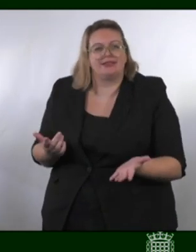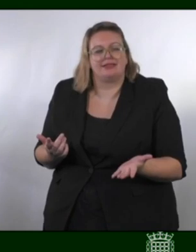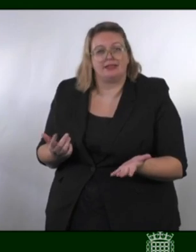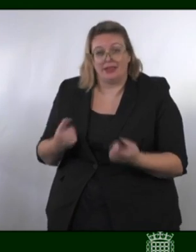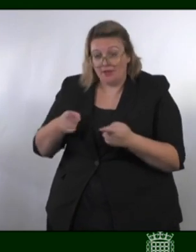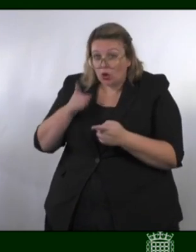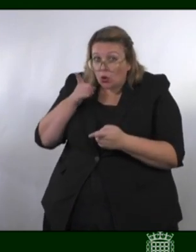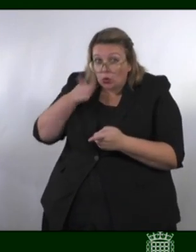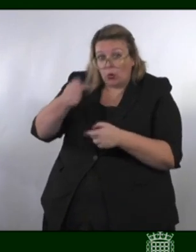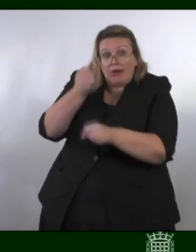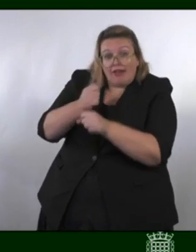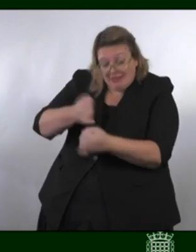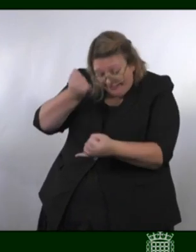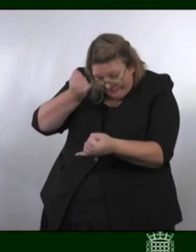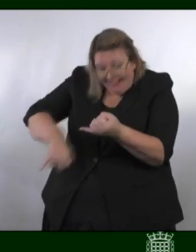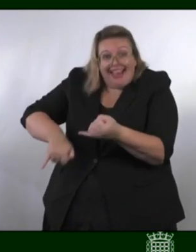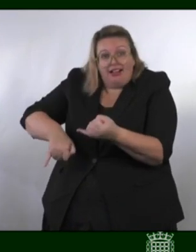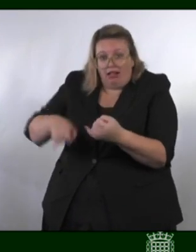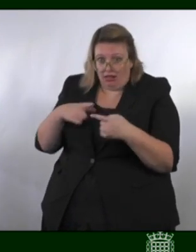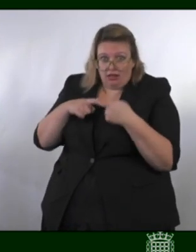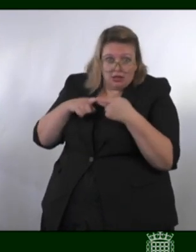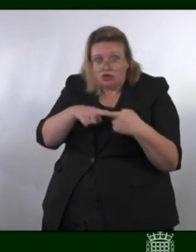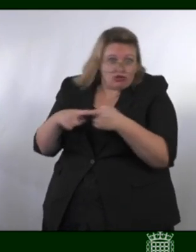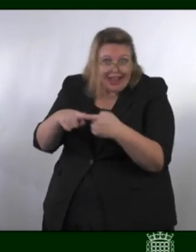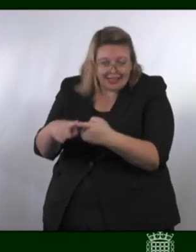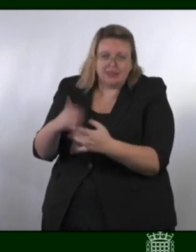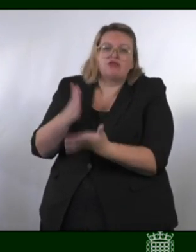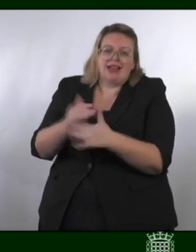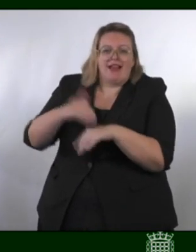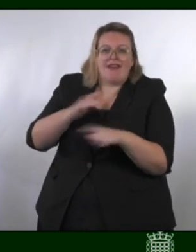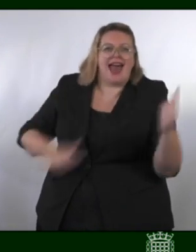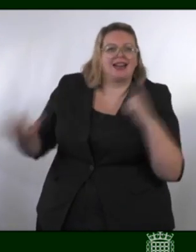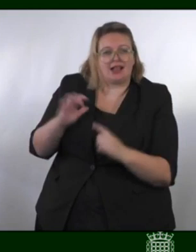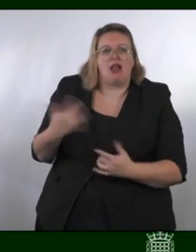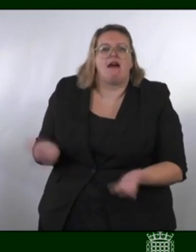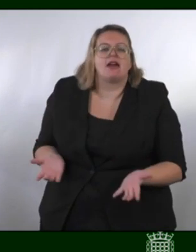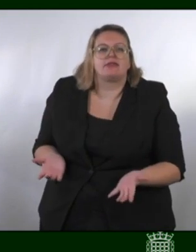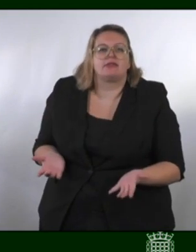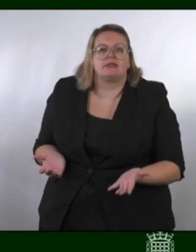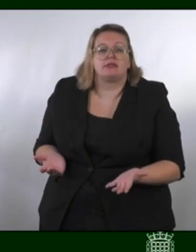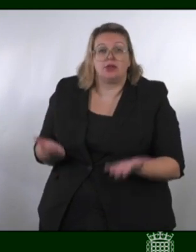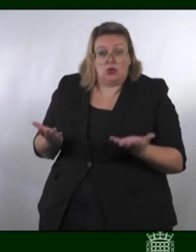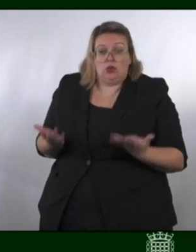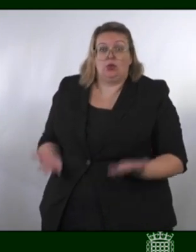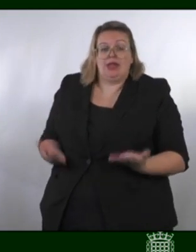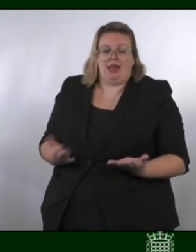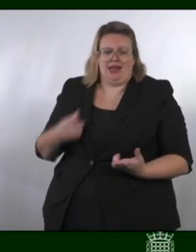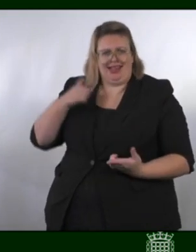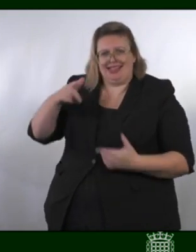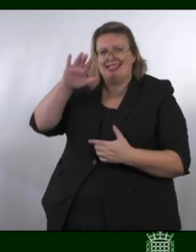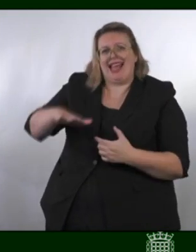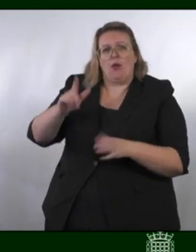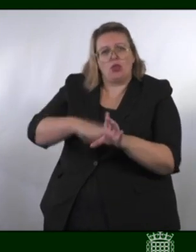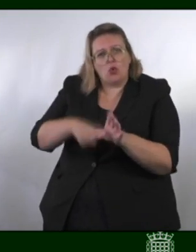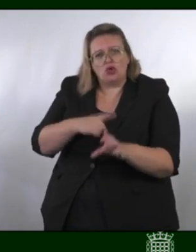tracing are impacting directly on people's lives. This afternoon, families across South Yorkshire who work